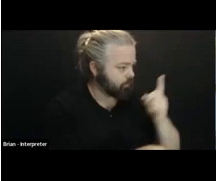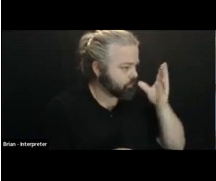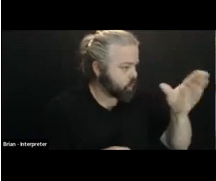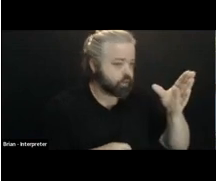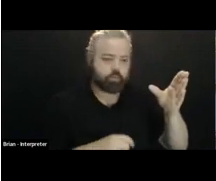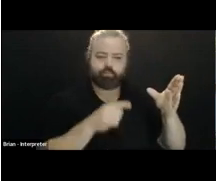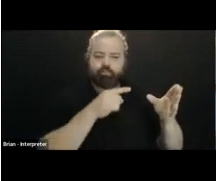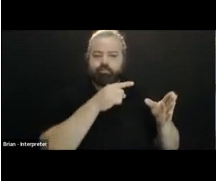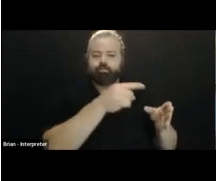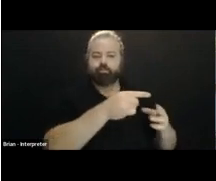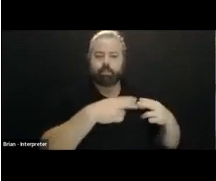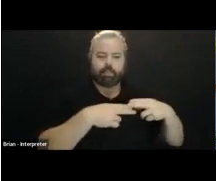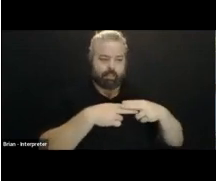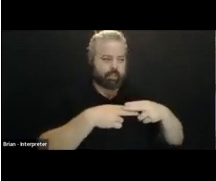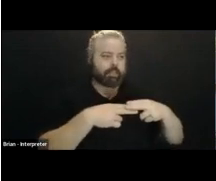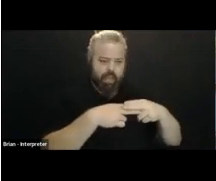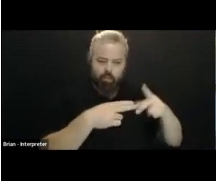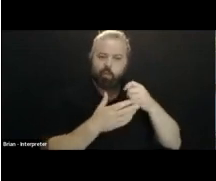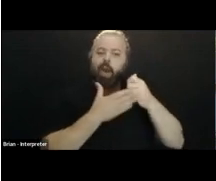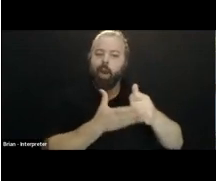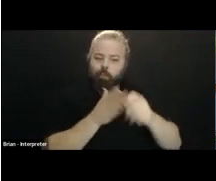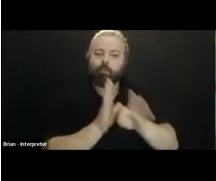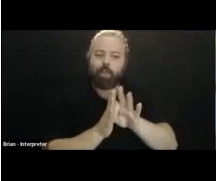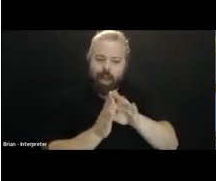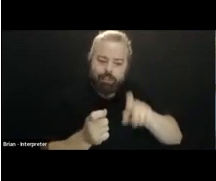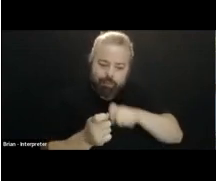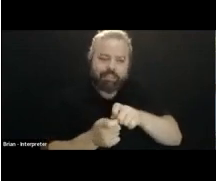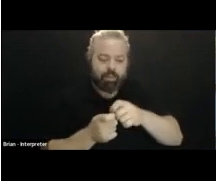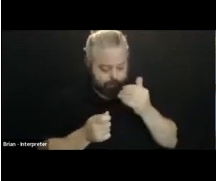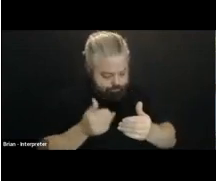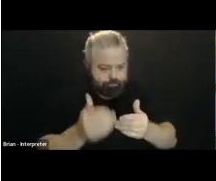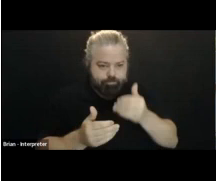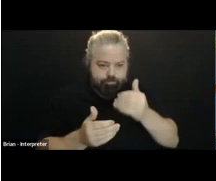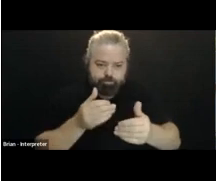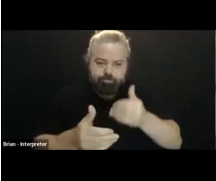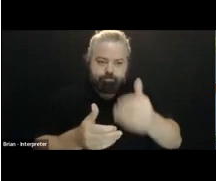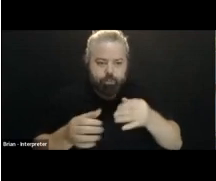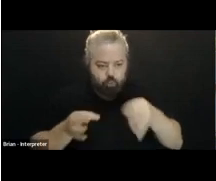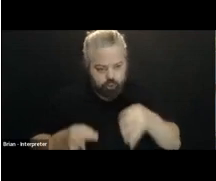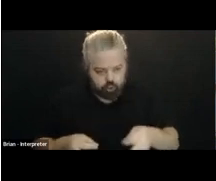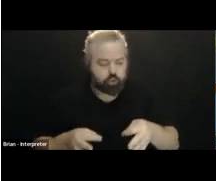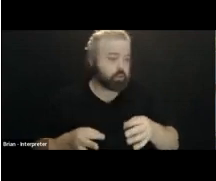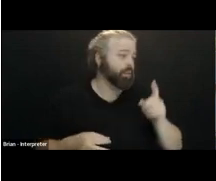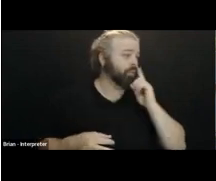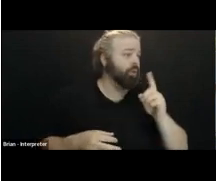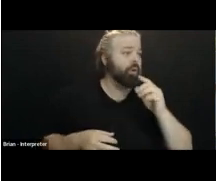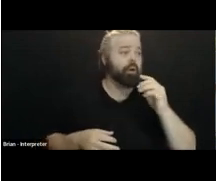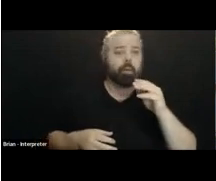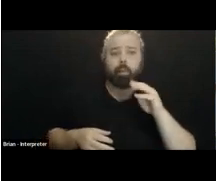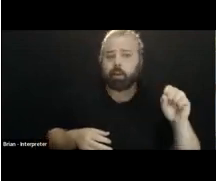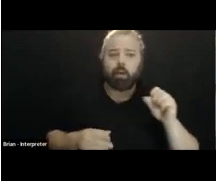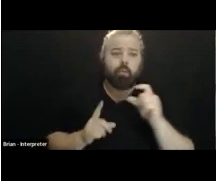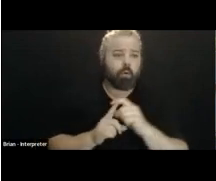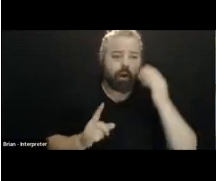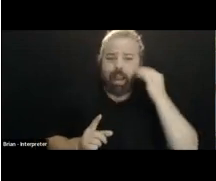some step-by-step directions, adding headings in Microsoft Word, but also using the titles and headings